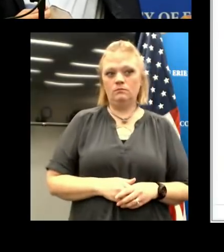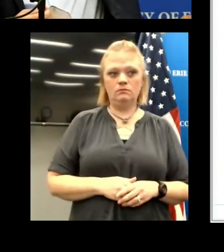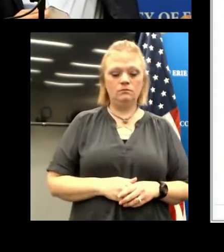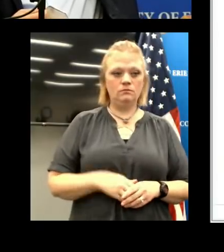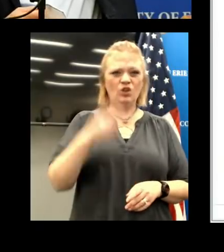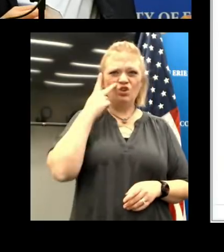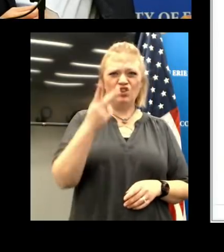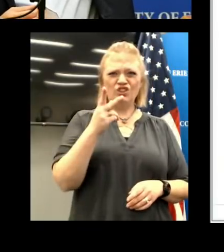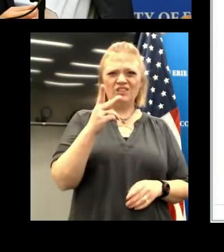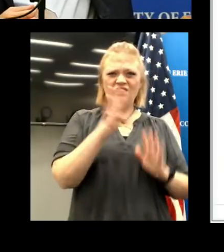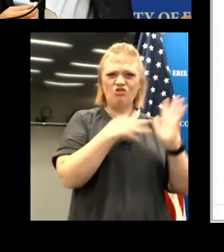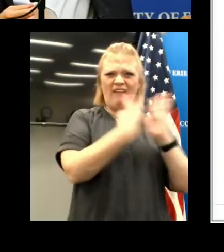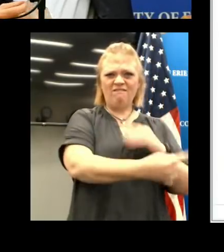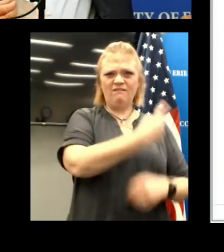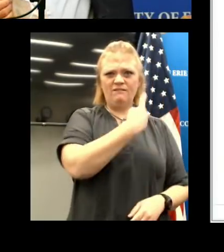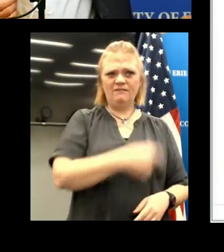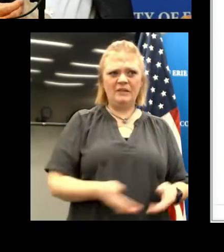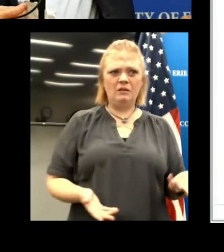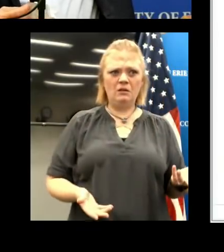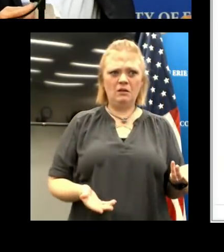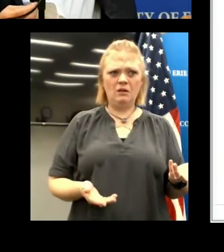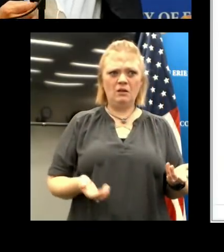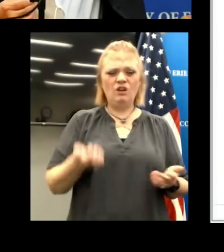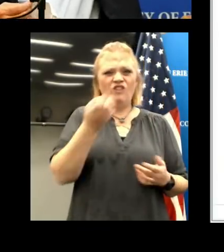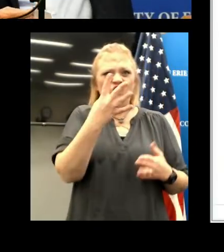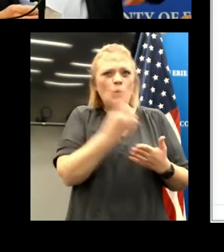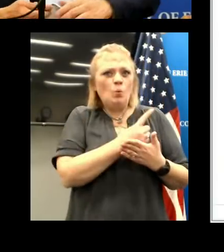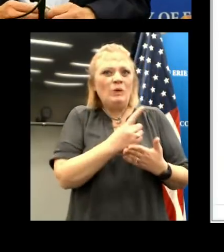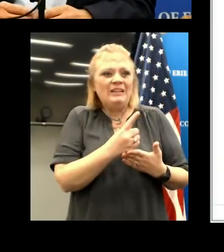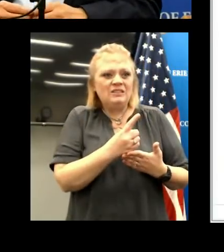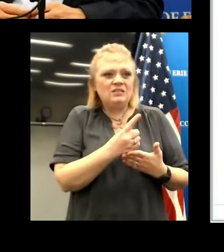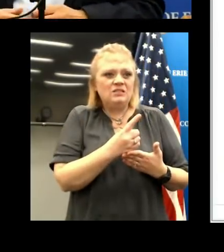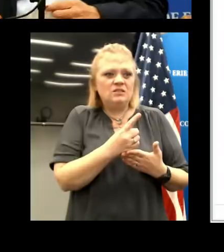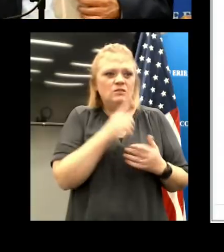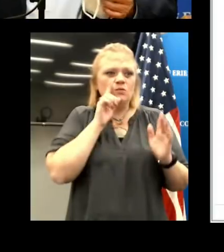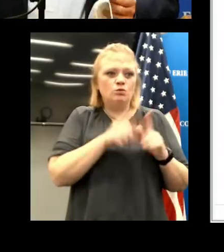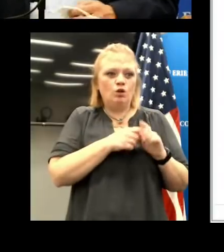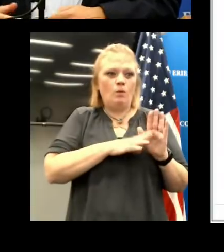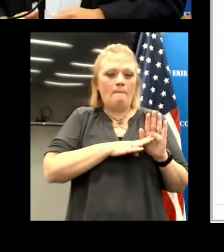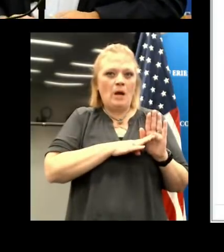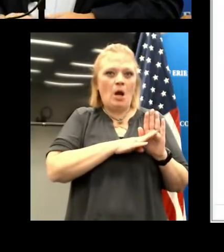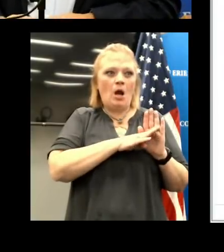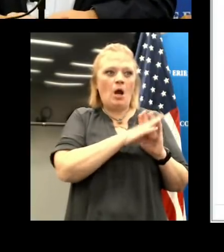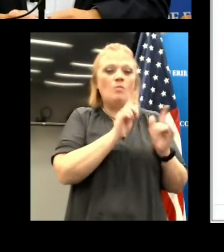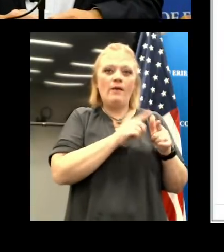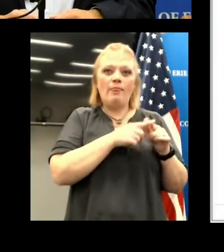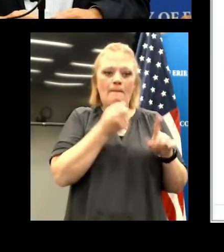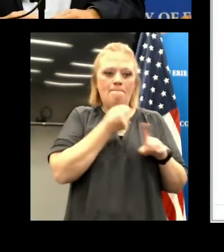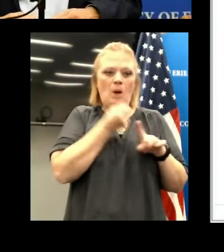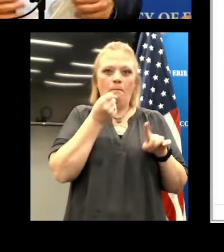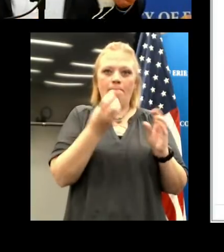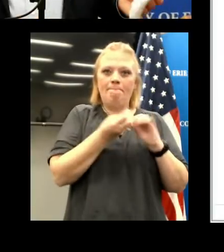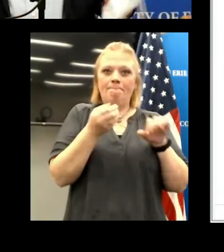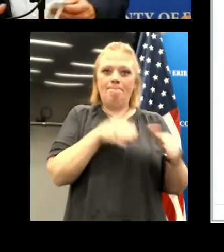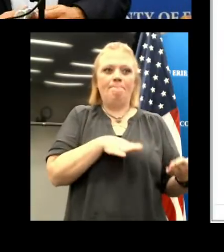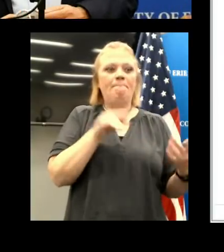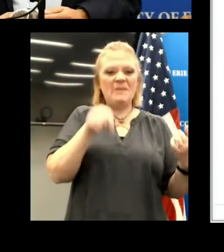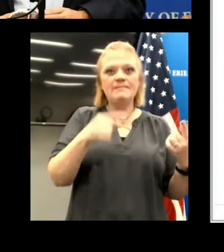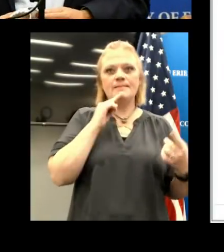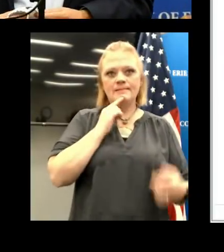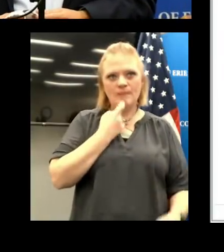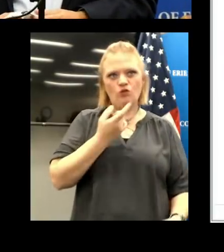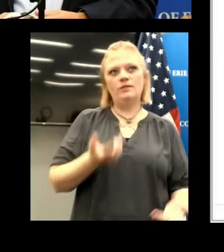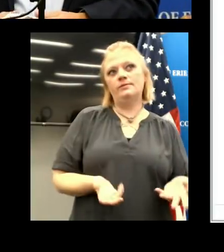Look at that bar graph. We're talking a couple weeks from when that bar graph really started to shoot up that we started getting the deaths. This is